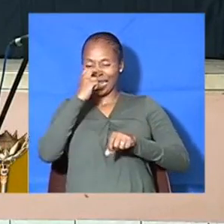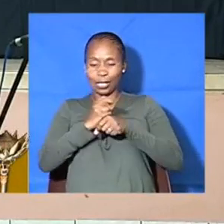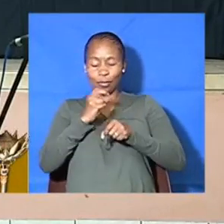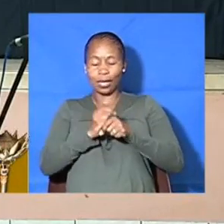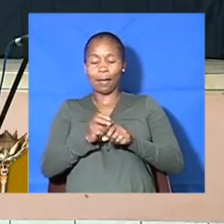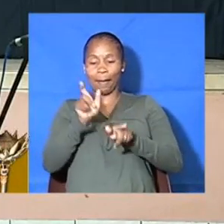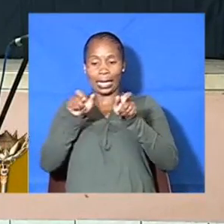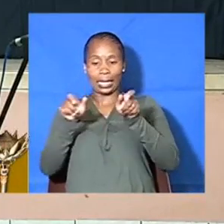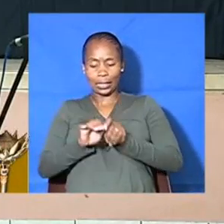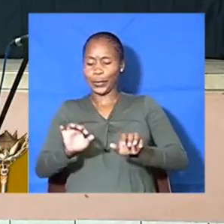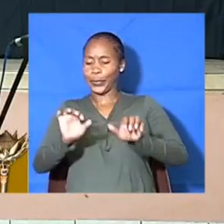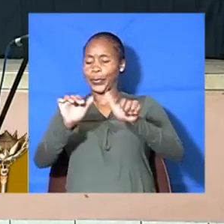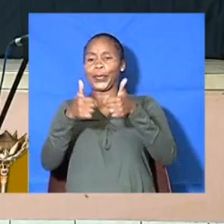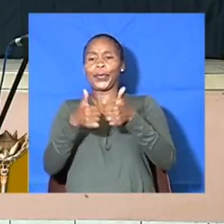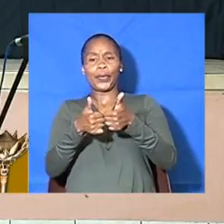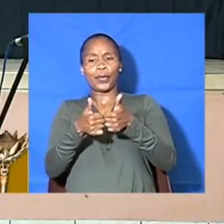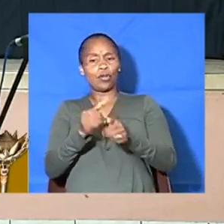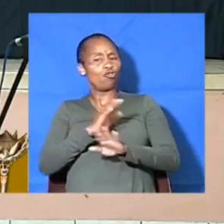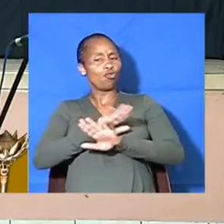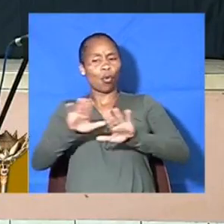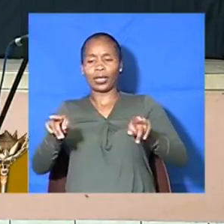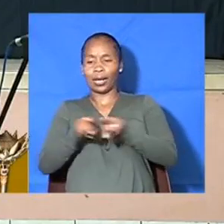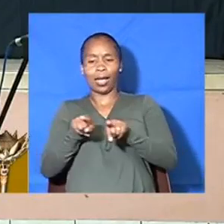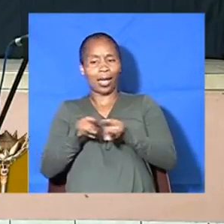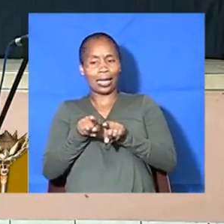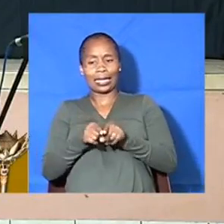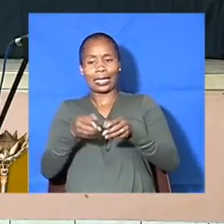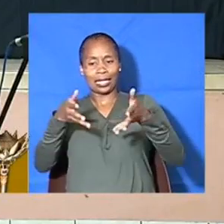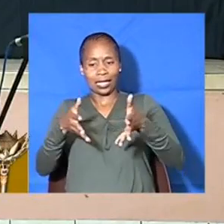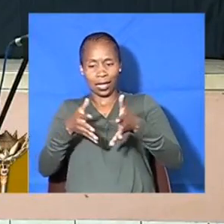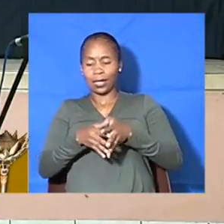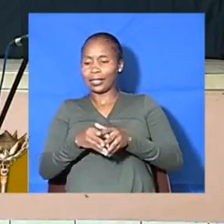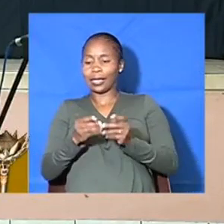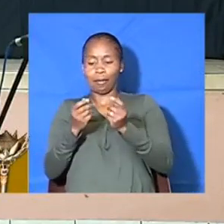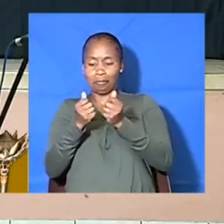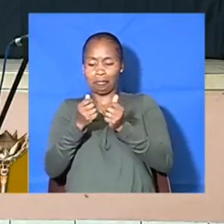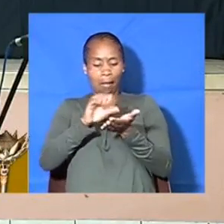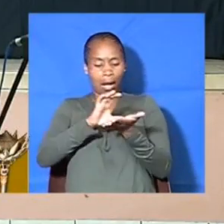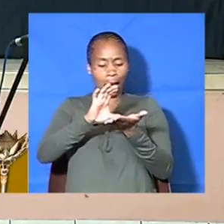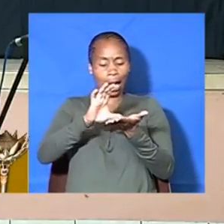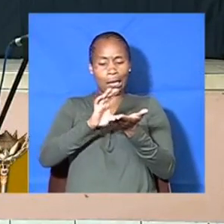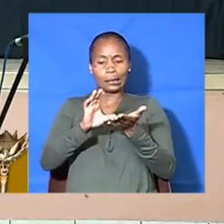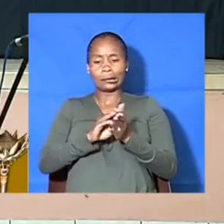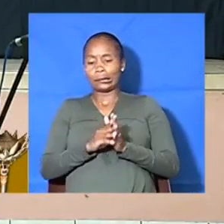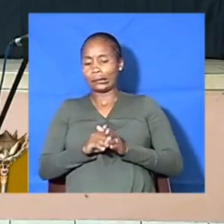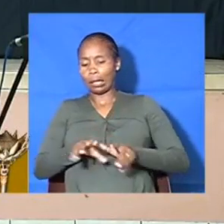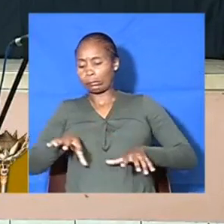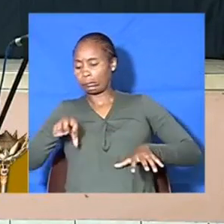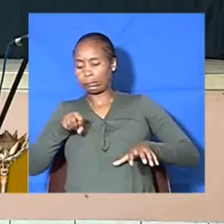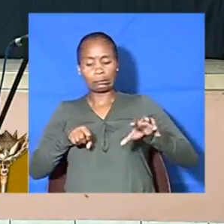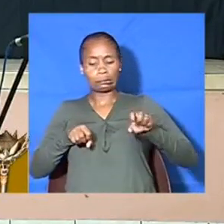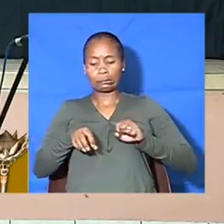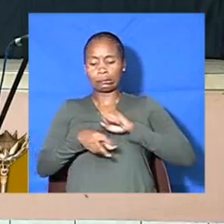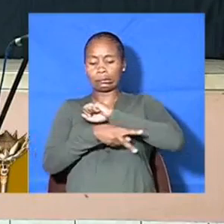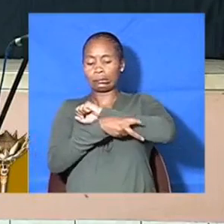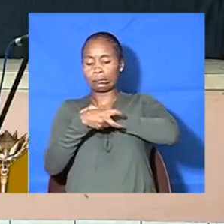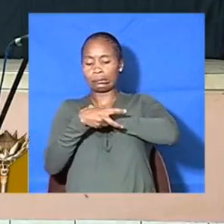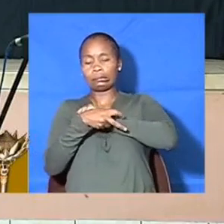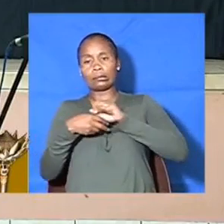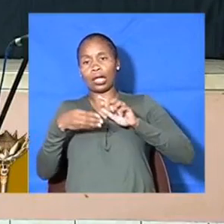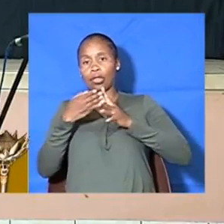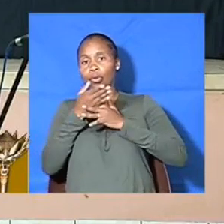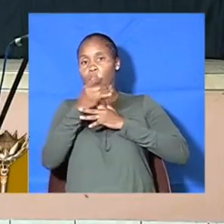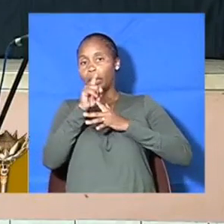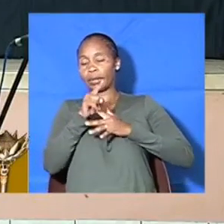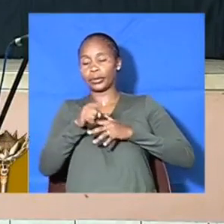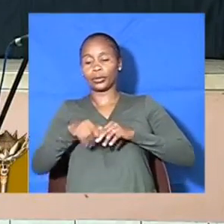aka. But we need to start at the base and then go to the, so that if it is bigger